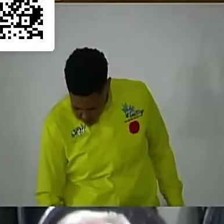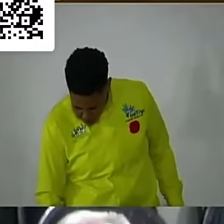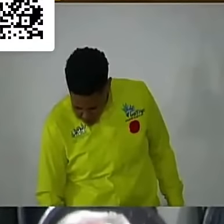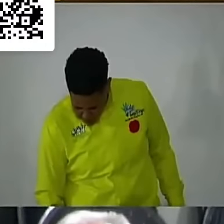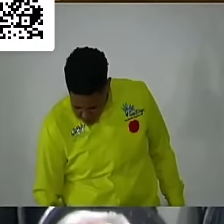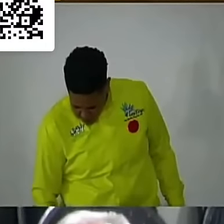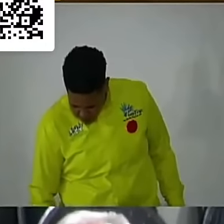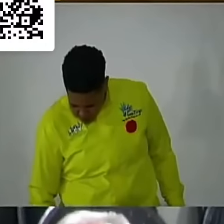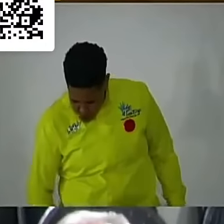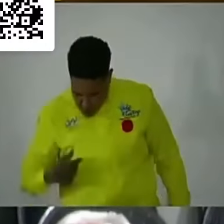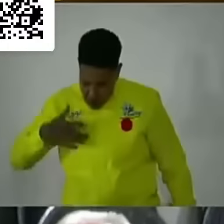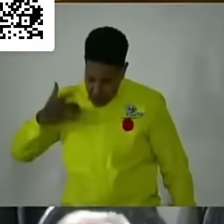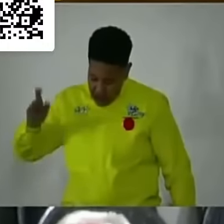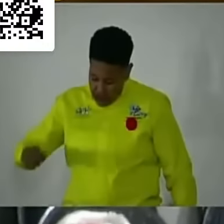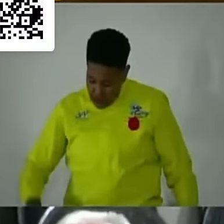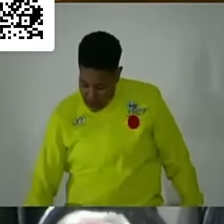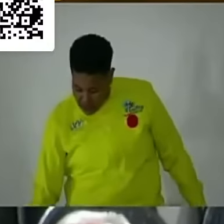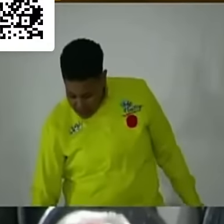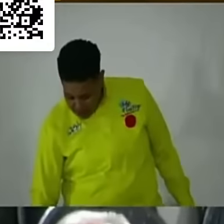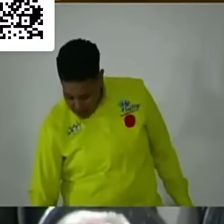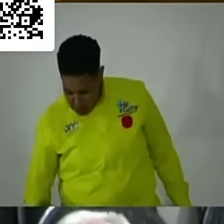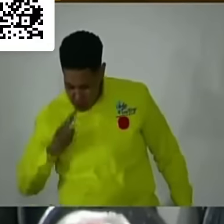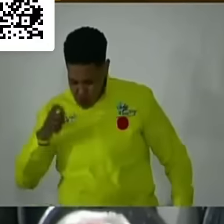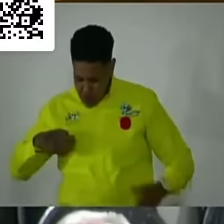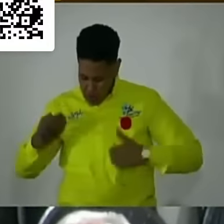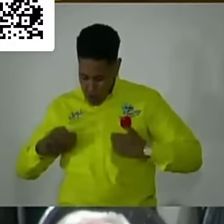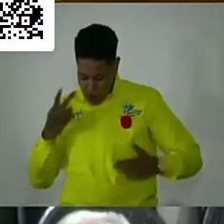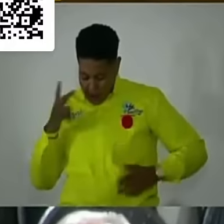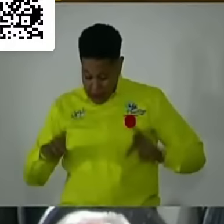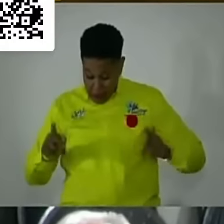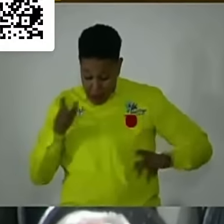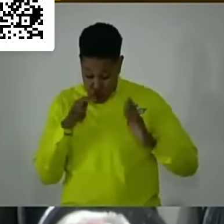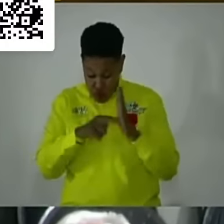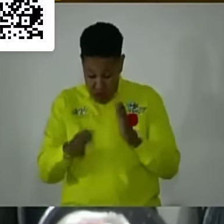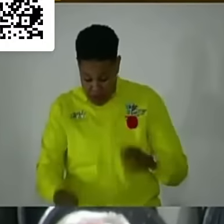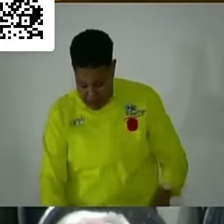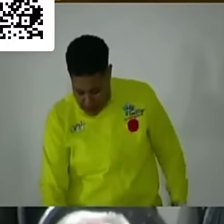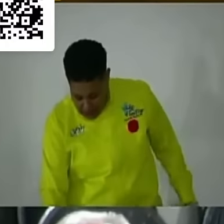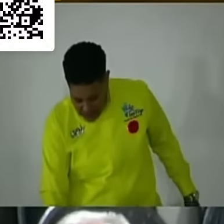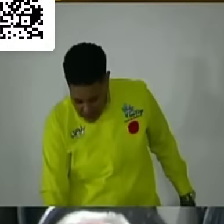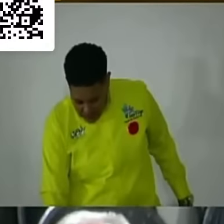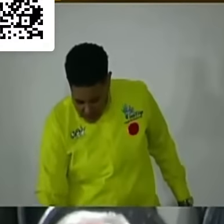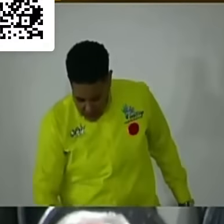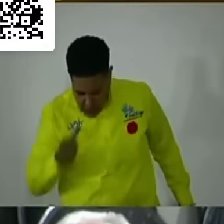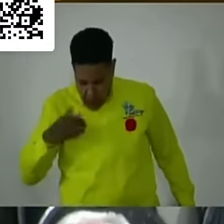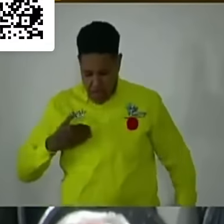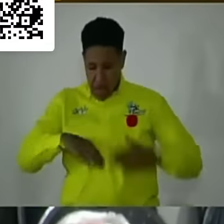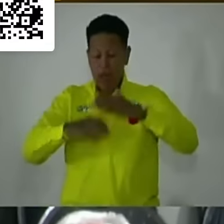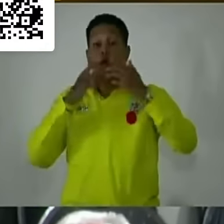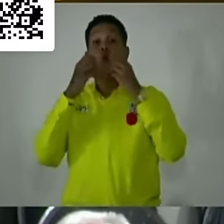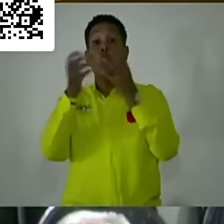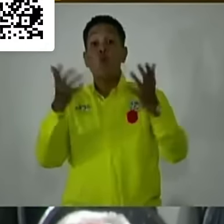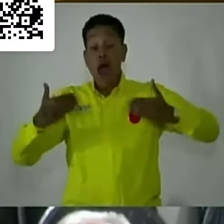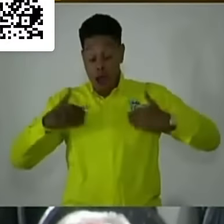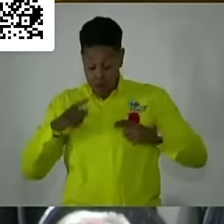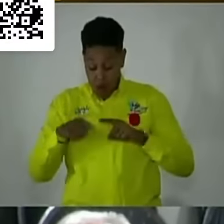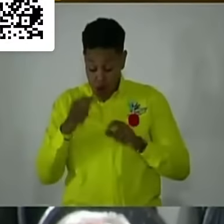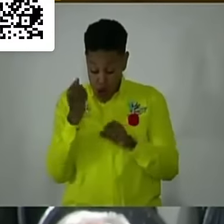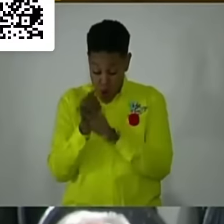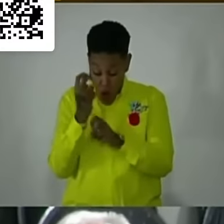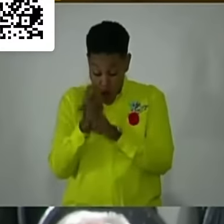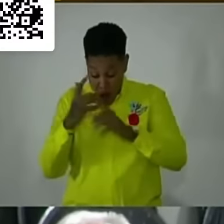see the people that you represent not having the basic or losing it, what they have. And when they work hard for